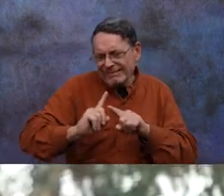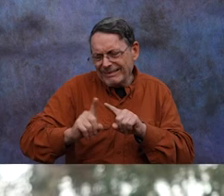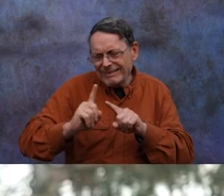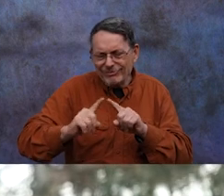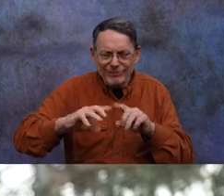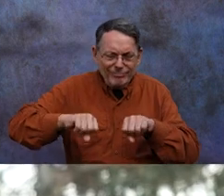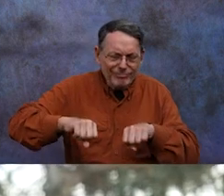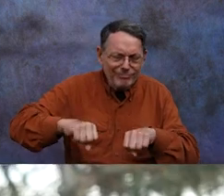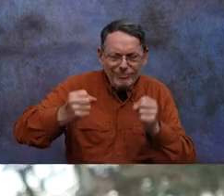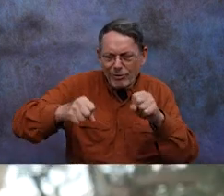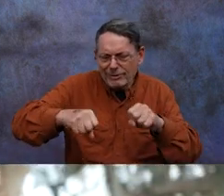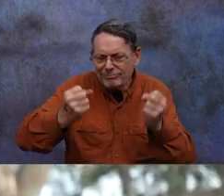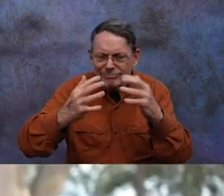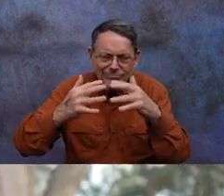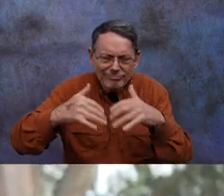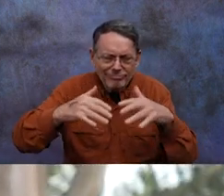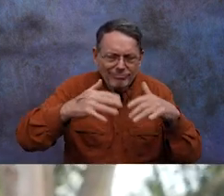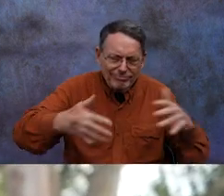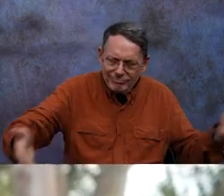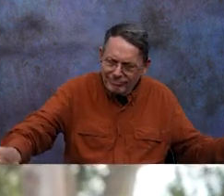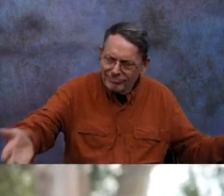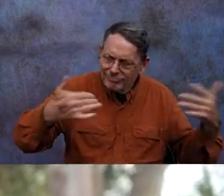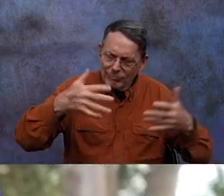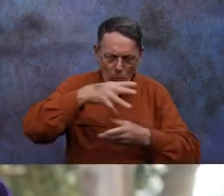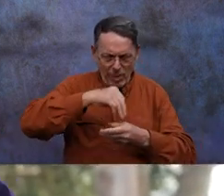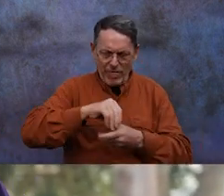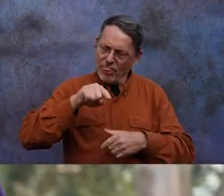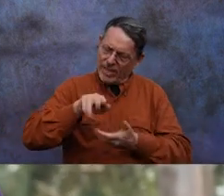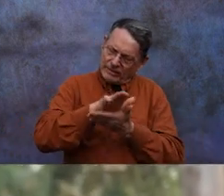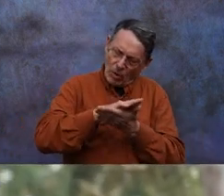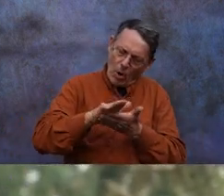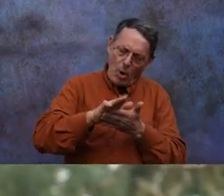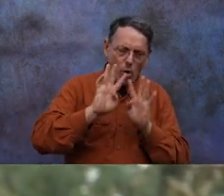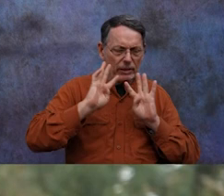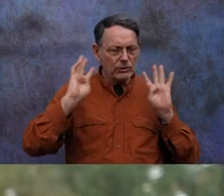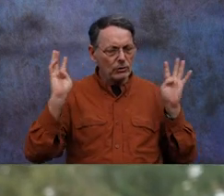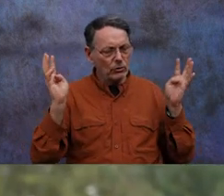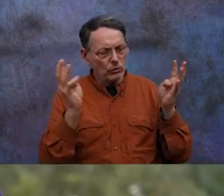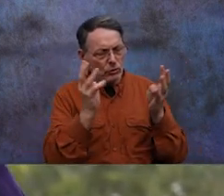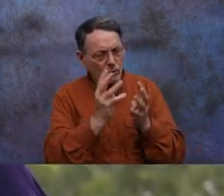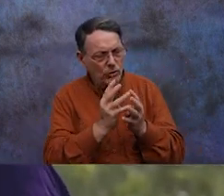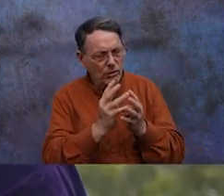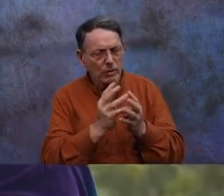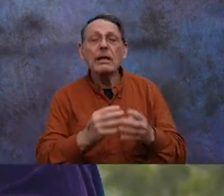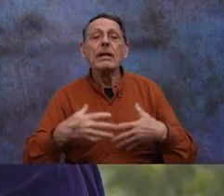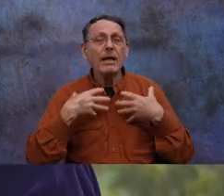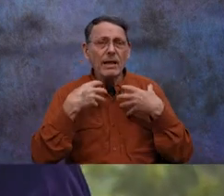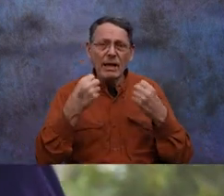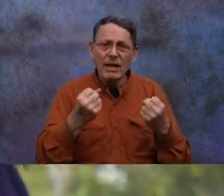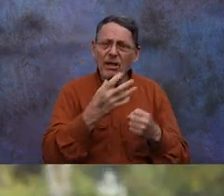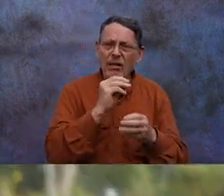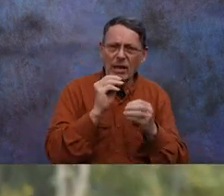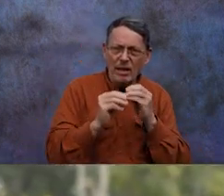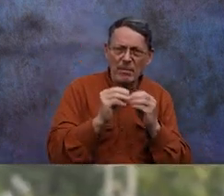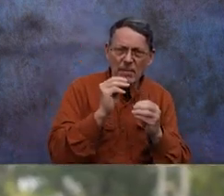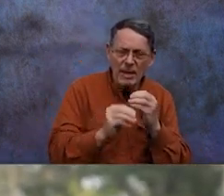gather the fragments safe within the sacred circle, kindred.